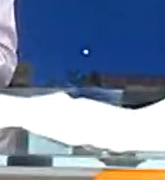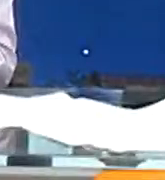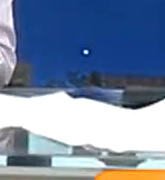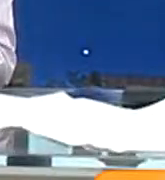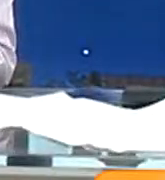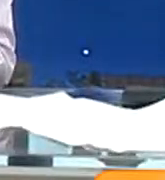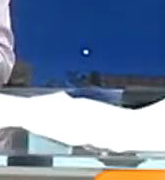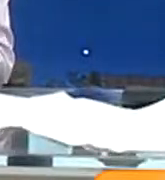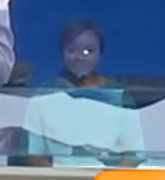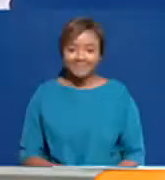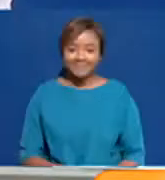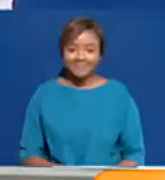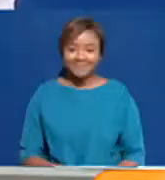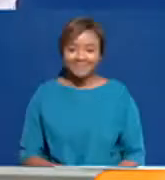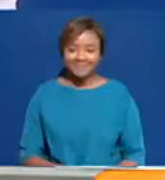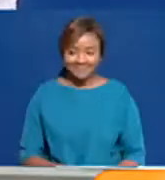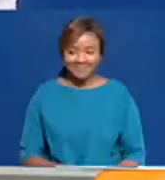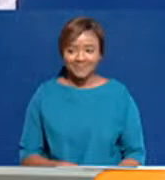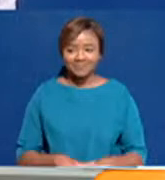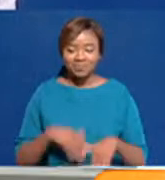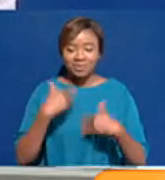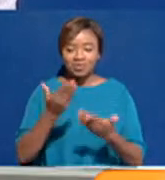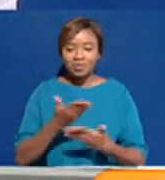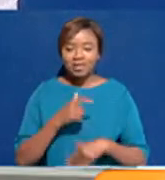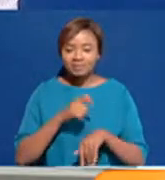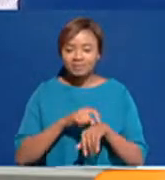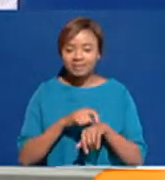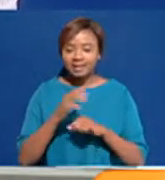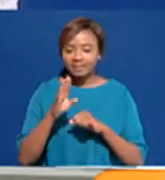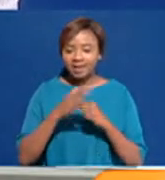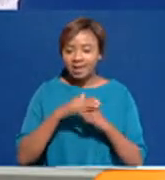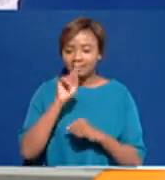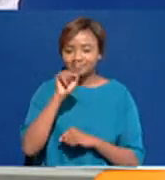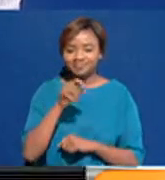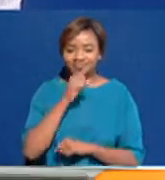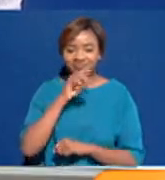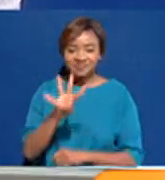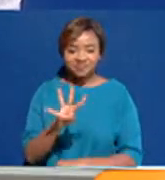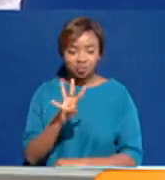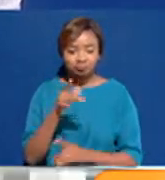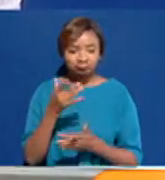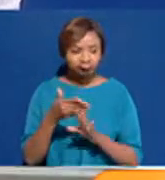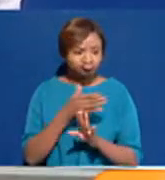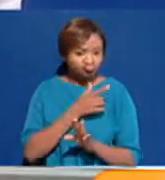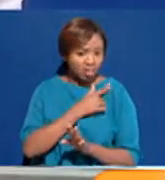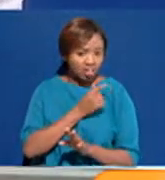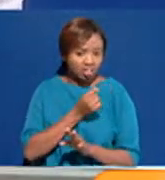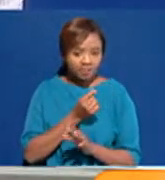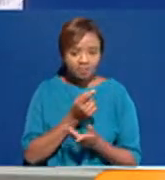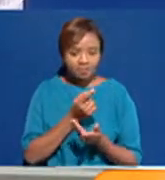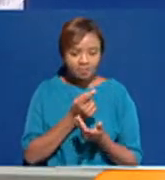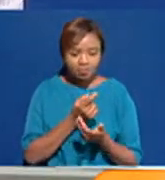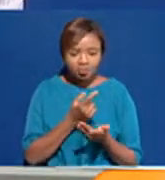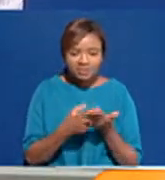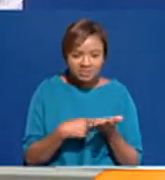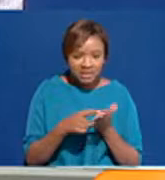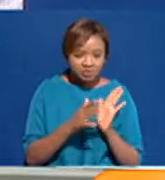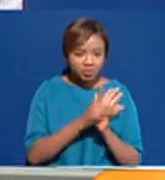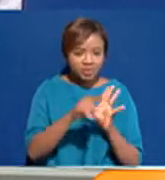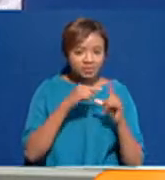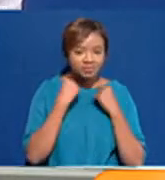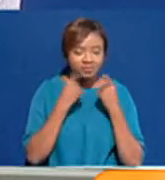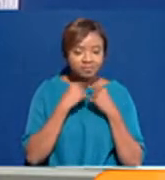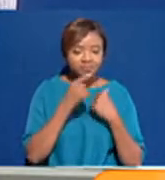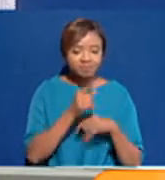6 minutes to the top of the hour. Welcome back to Sunday Live here at Citizen Television. We were talking earlier on with Archbishop Anthony Muheria of